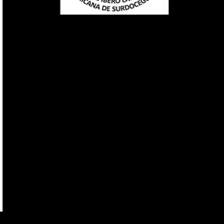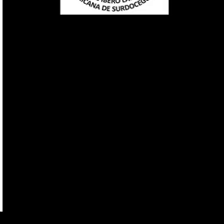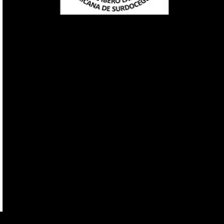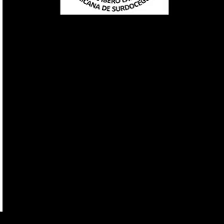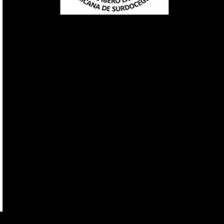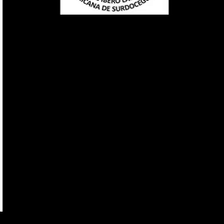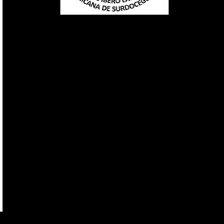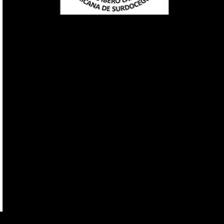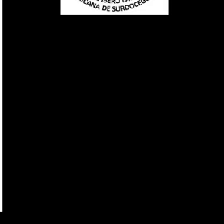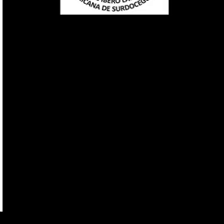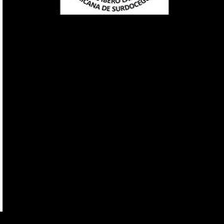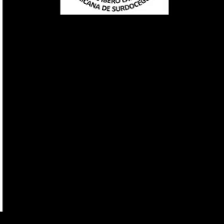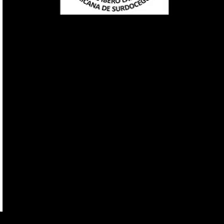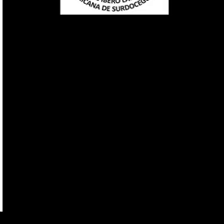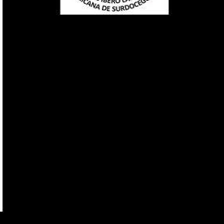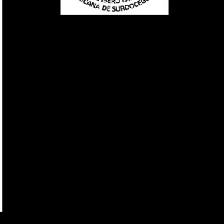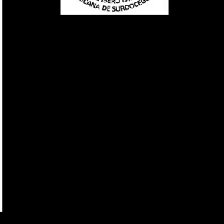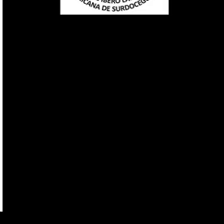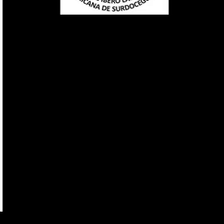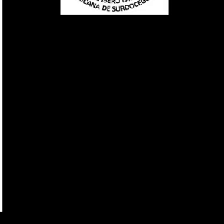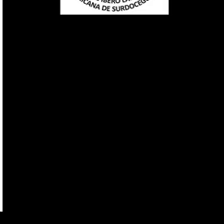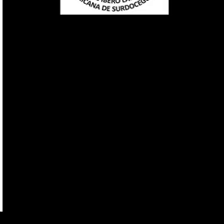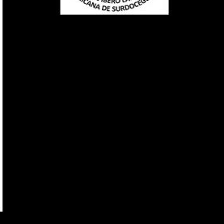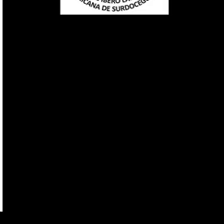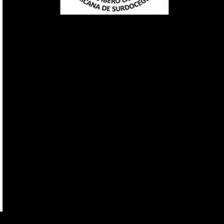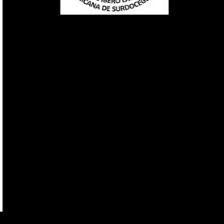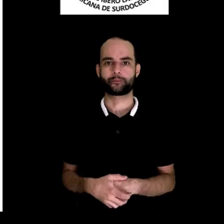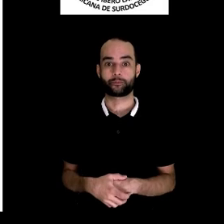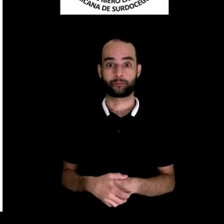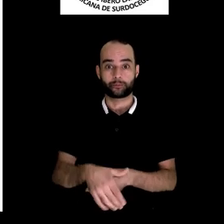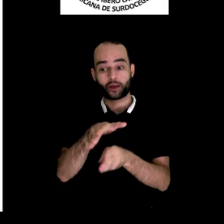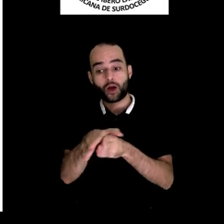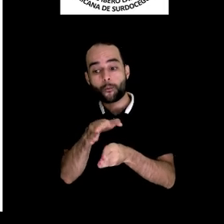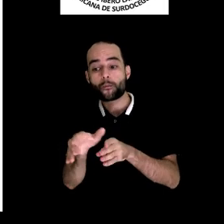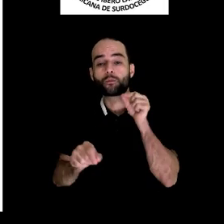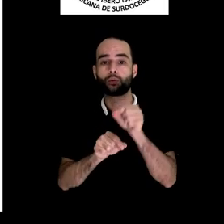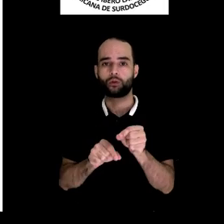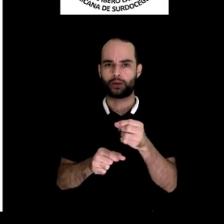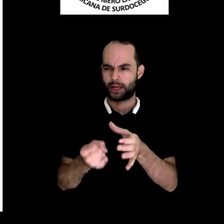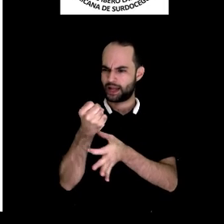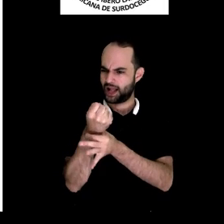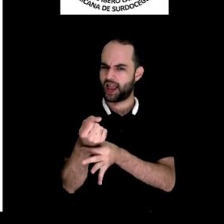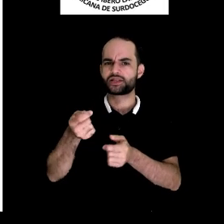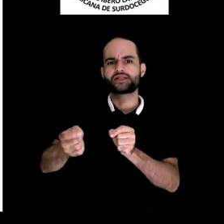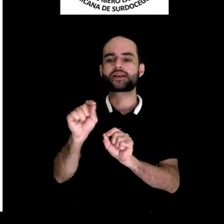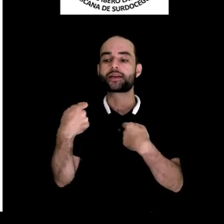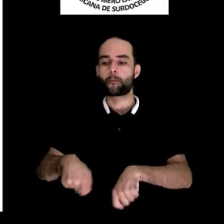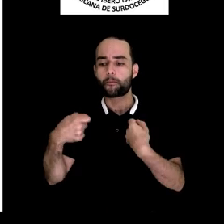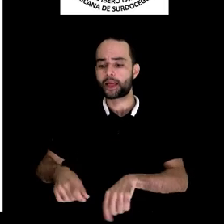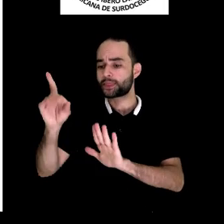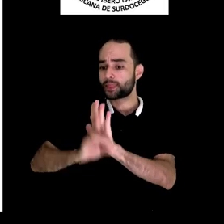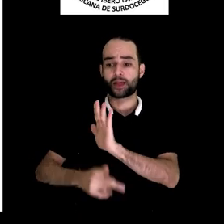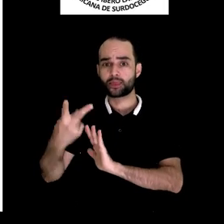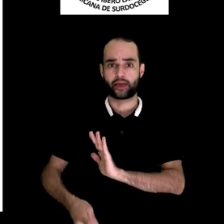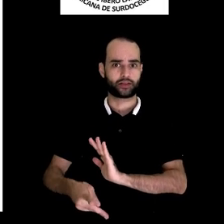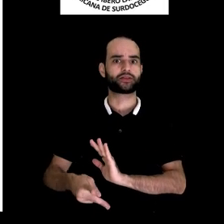Seventh slide. On the top part, in centered red ink, is written, Recommendations. Right below,